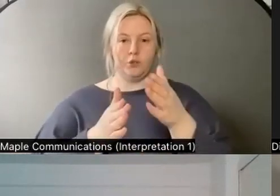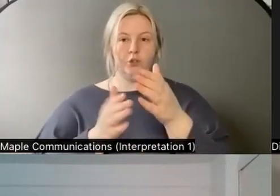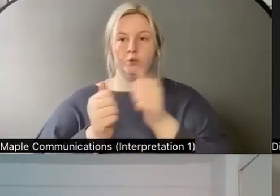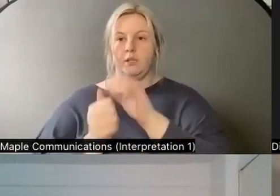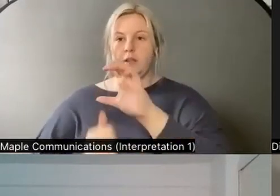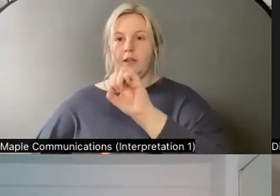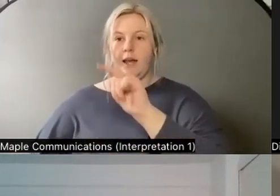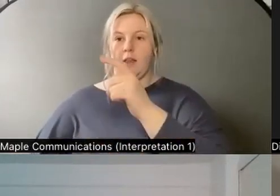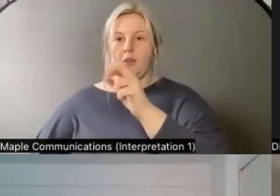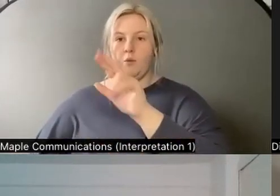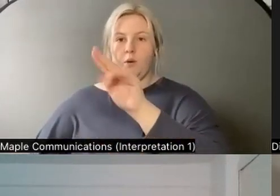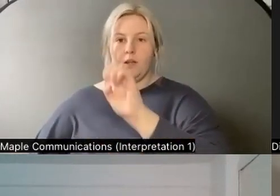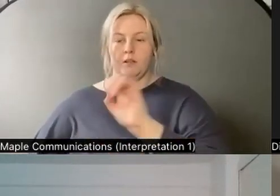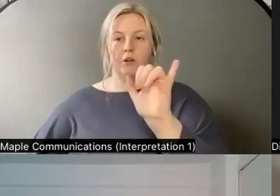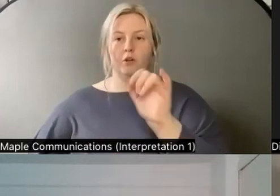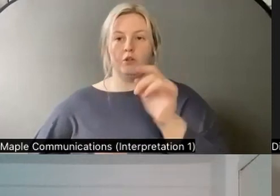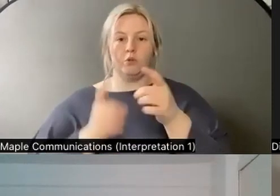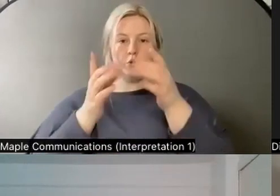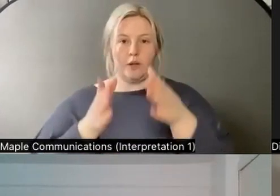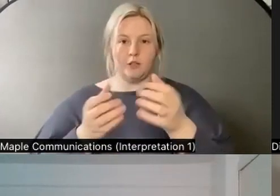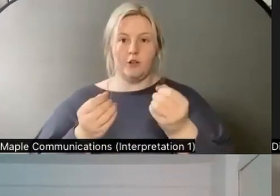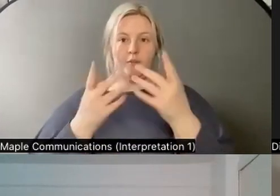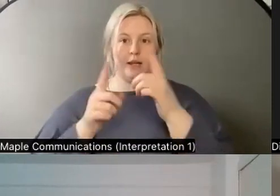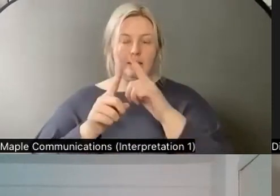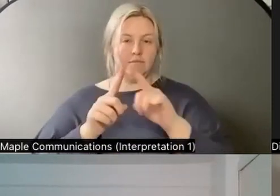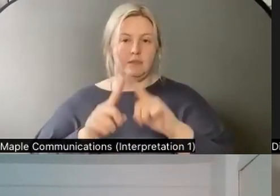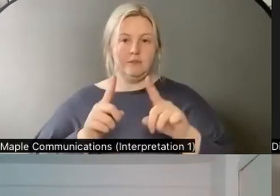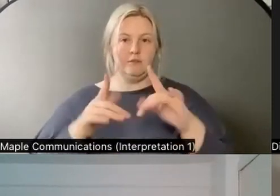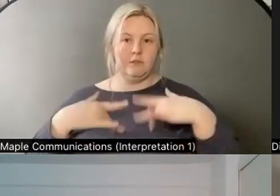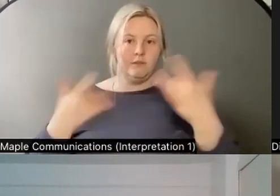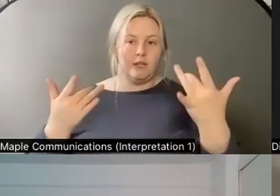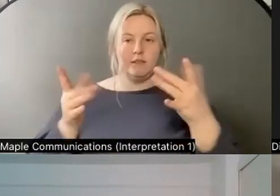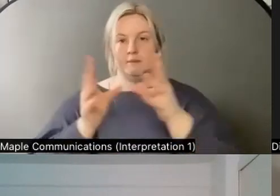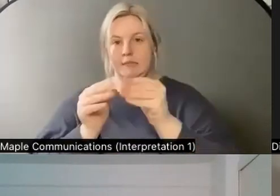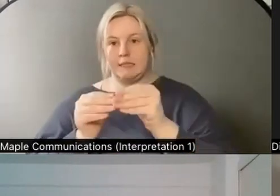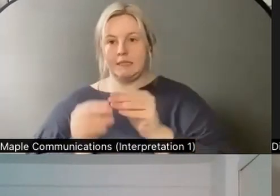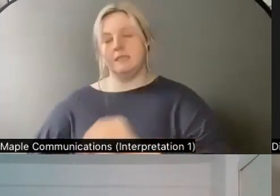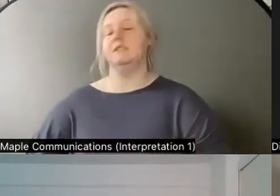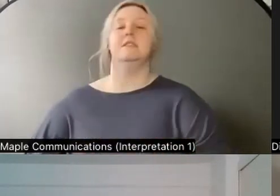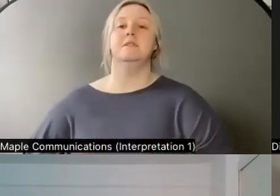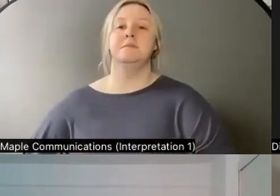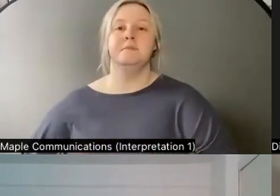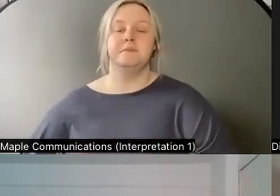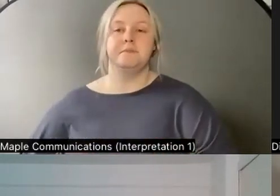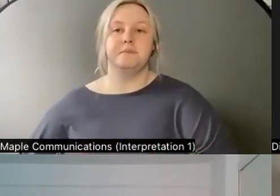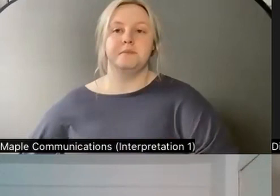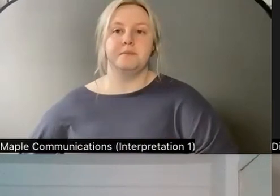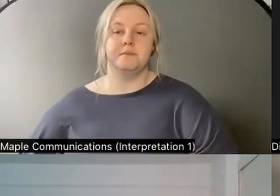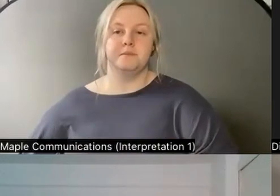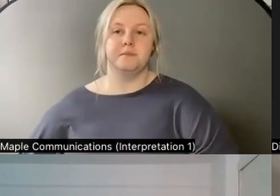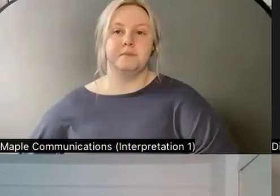director of many of these sessions. I would say in some ways,